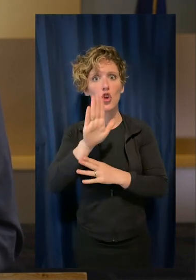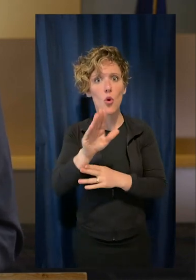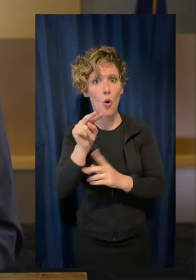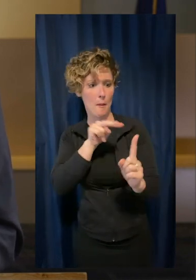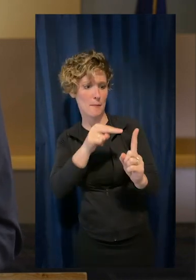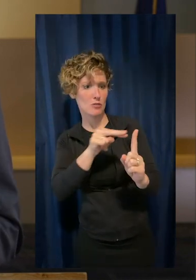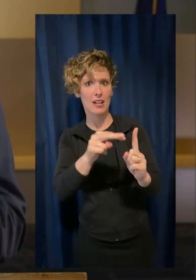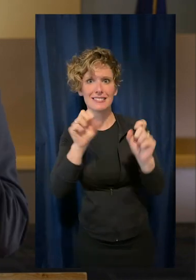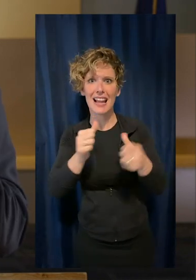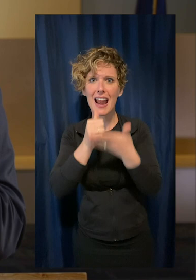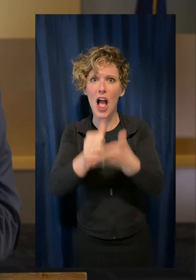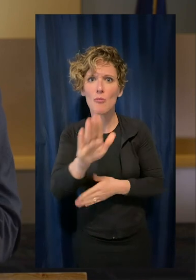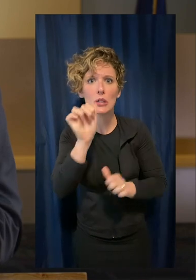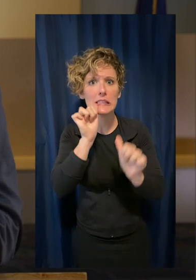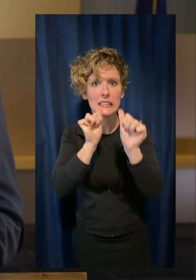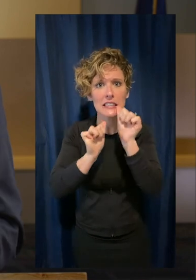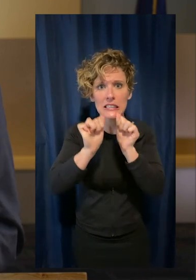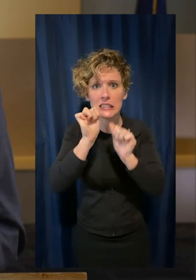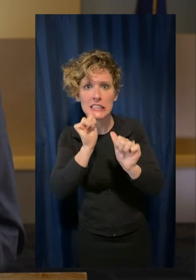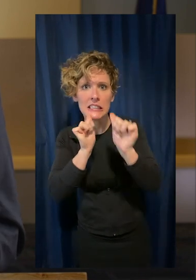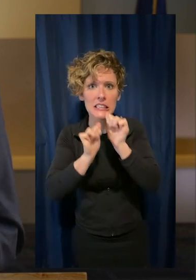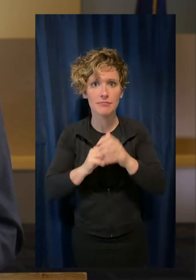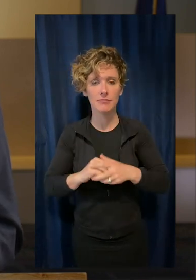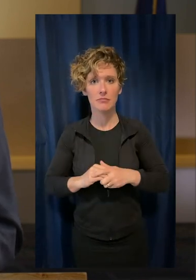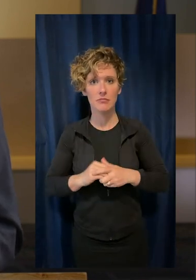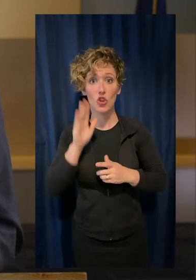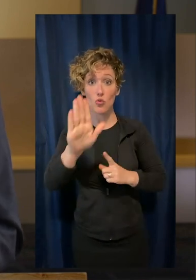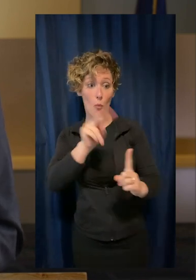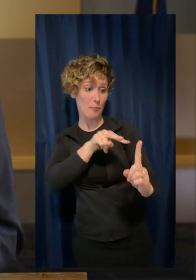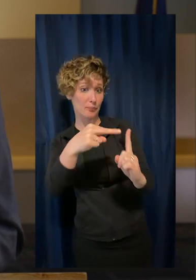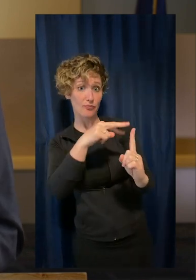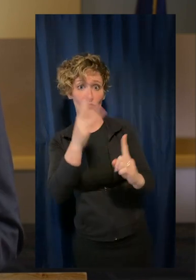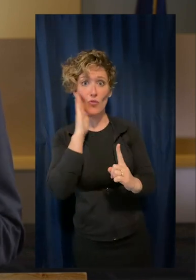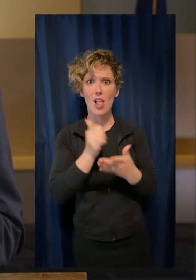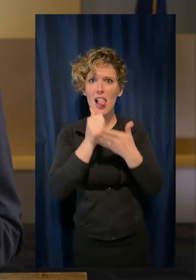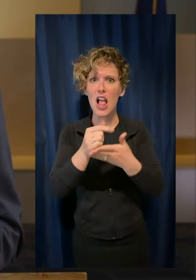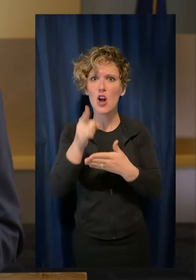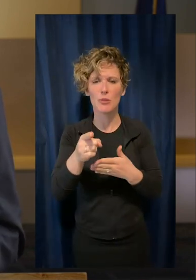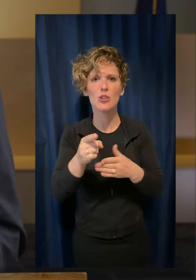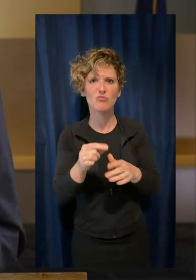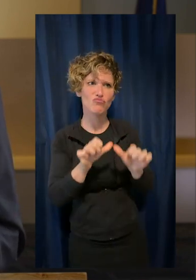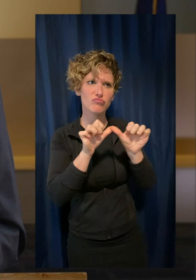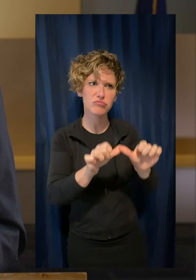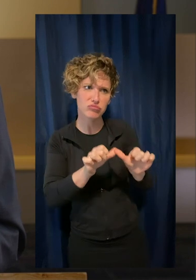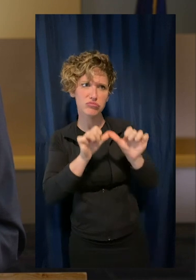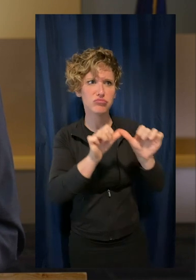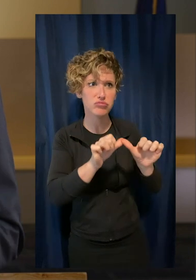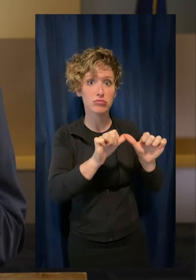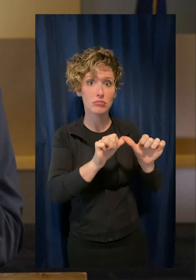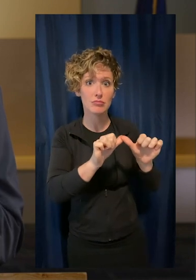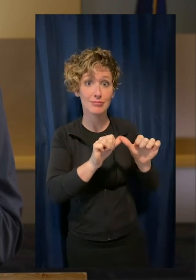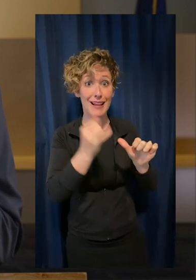fruition. It is your perspective that will provide the determination and commitment to repair a relationship that